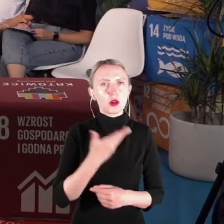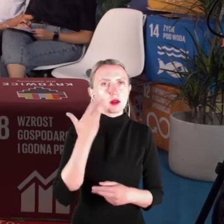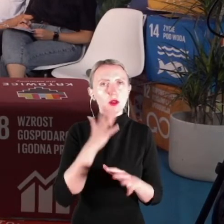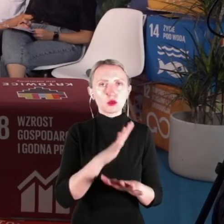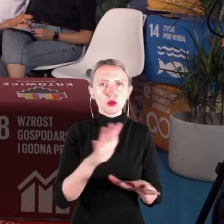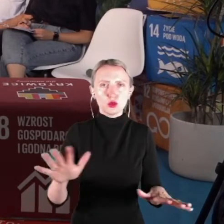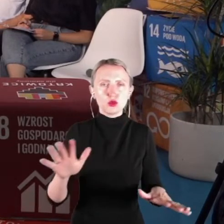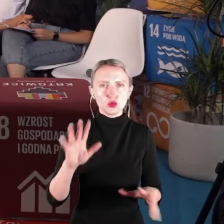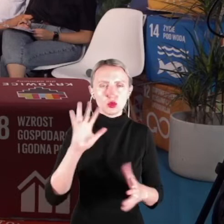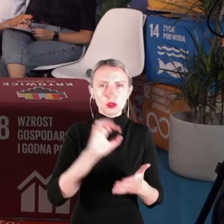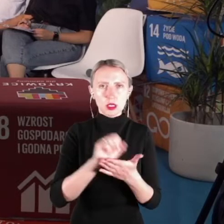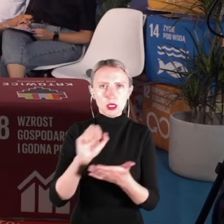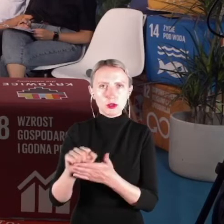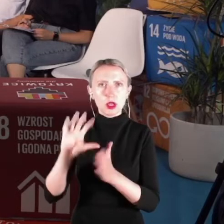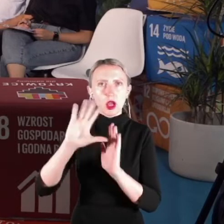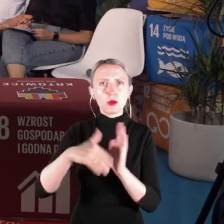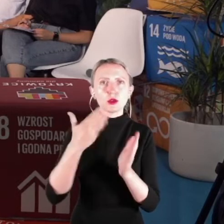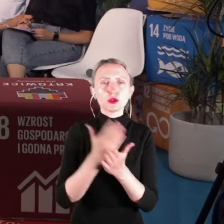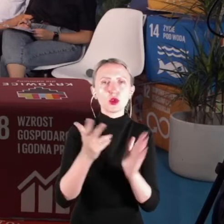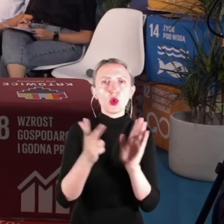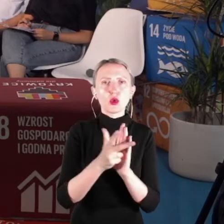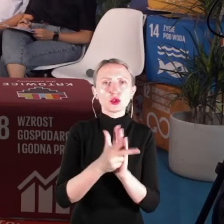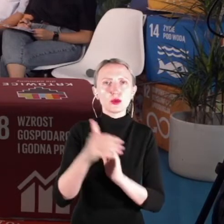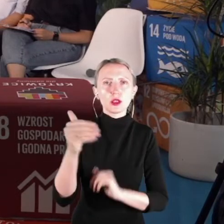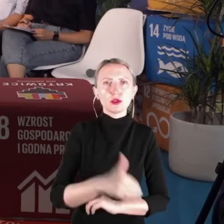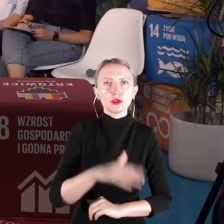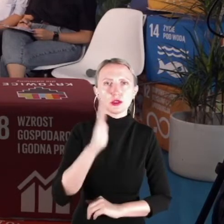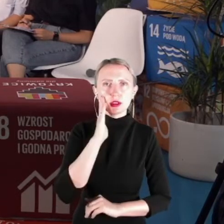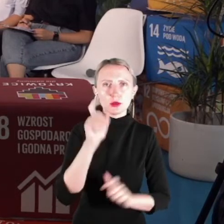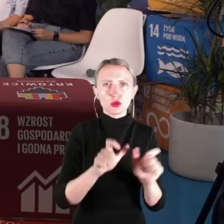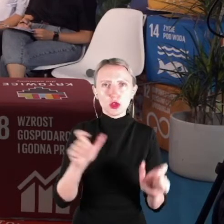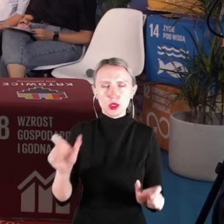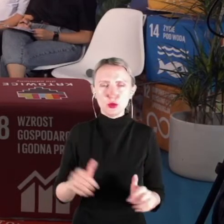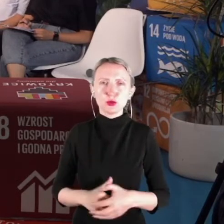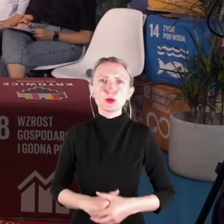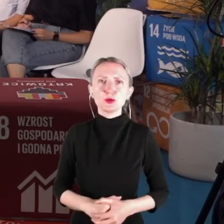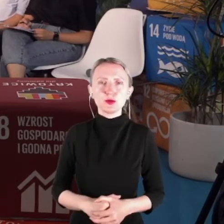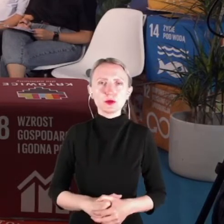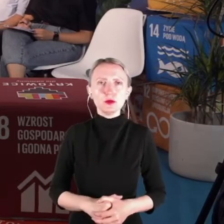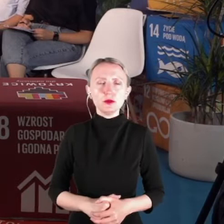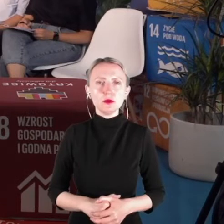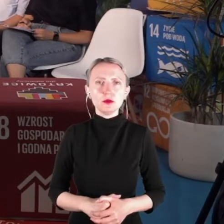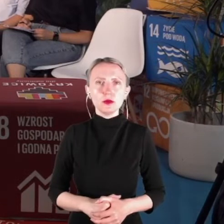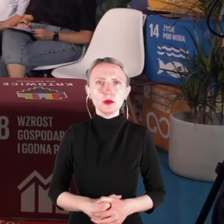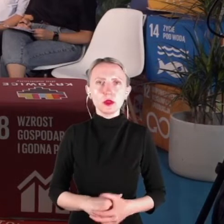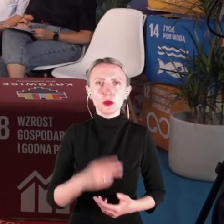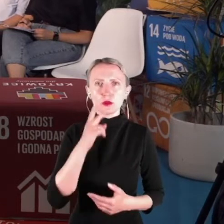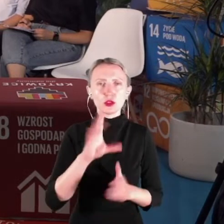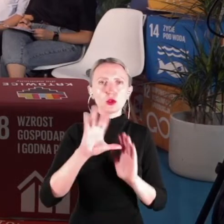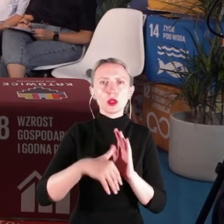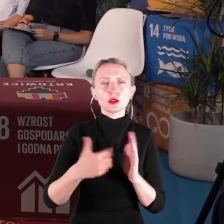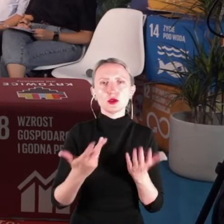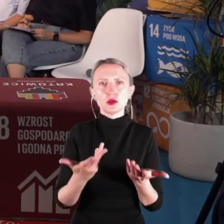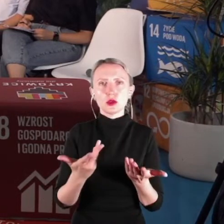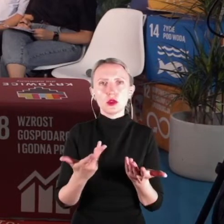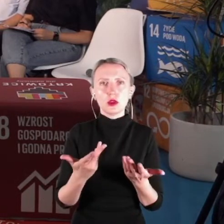just 18,000 people. So it's a huge number, which indeed sounds like a welfare town. And also we analyzed